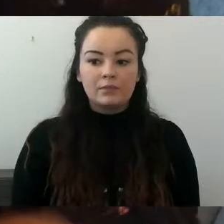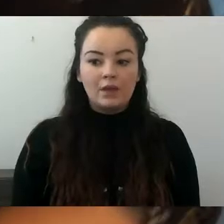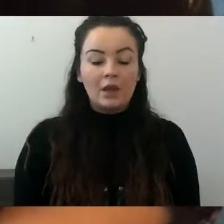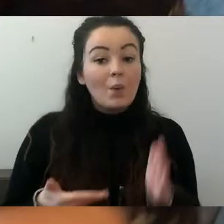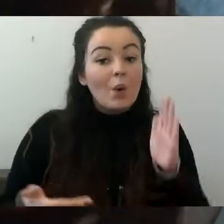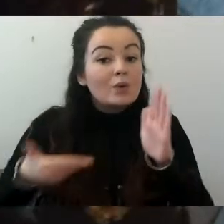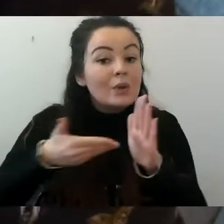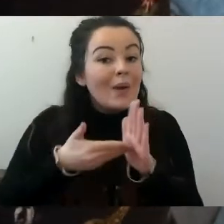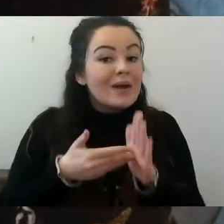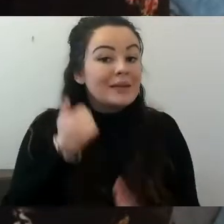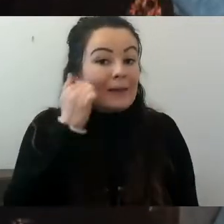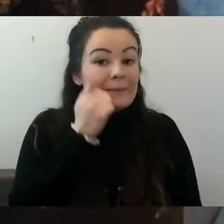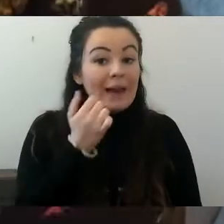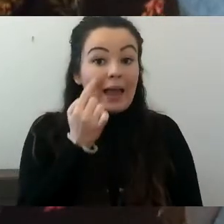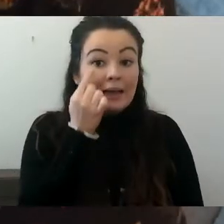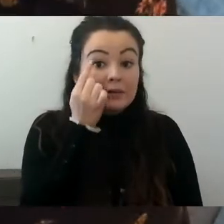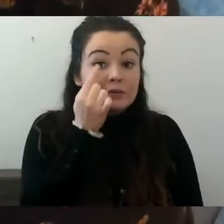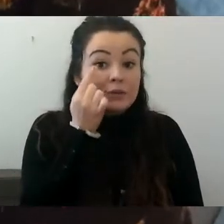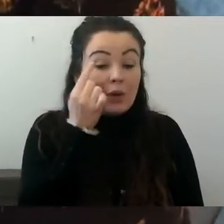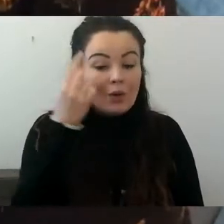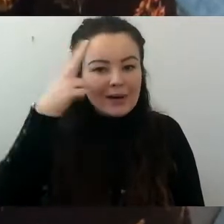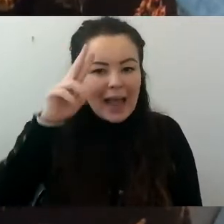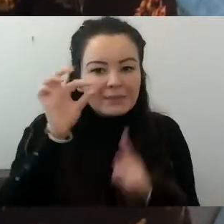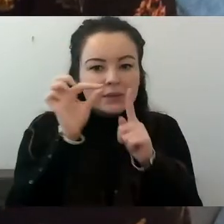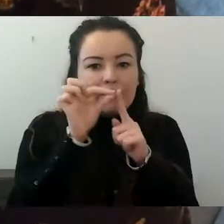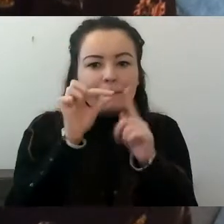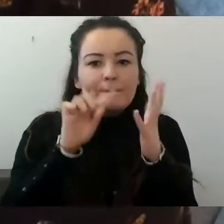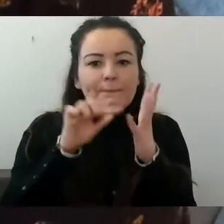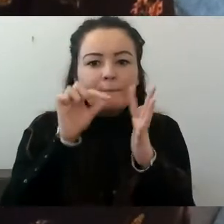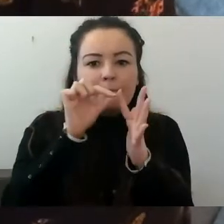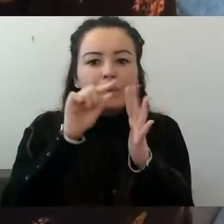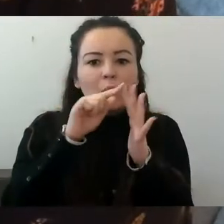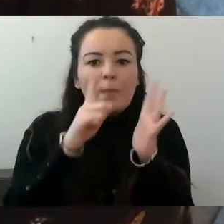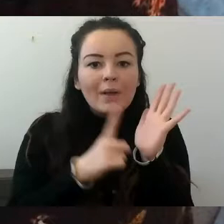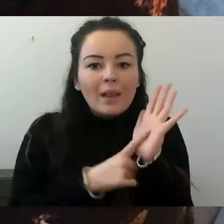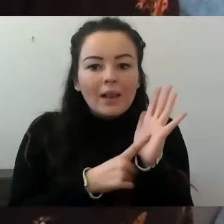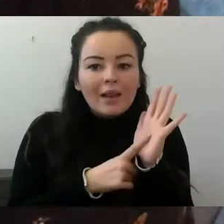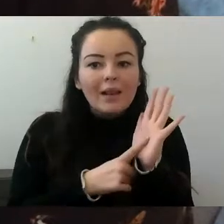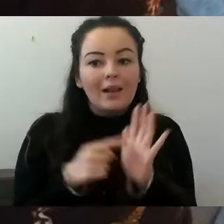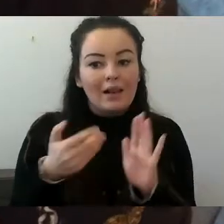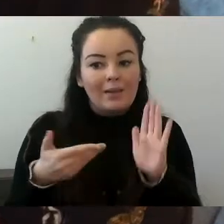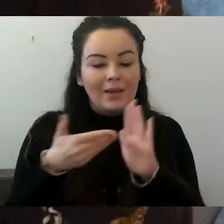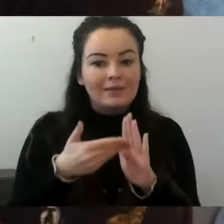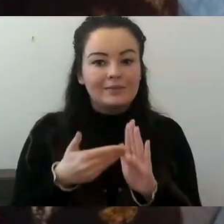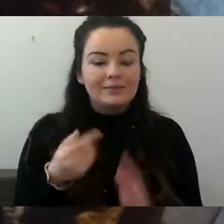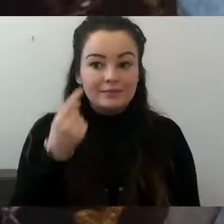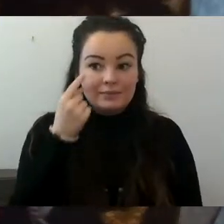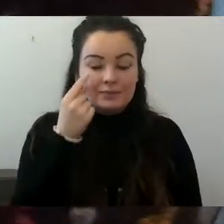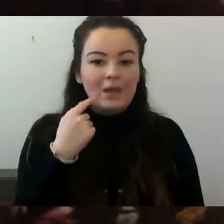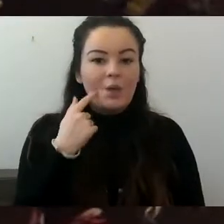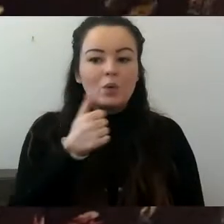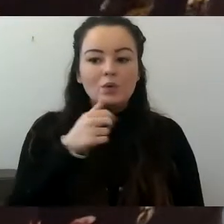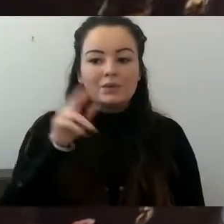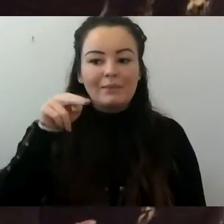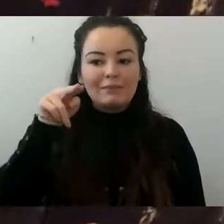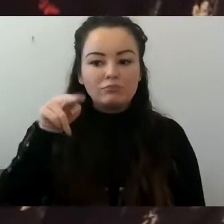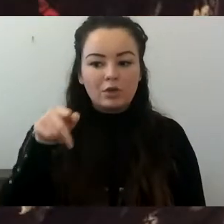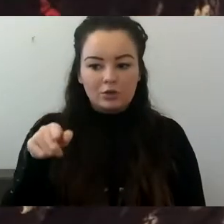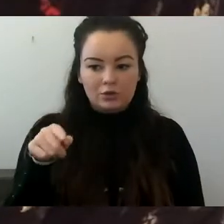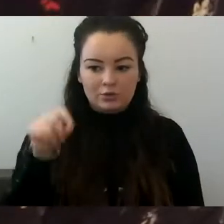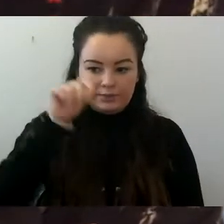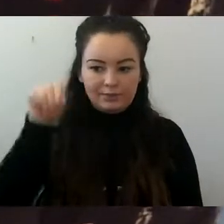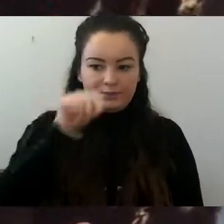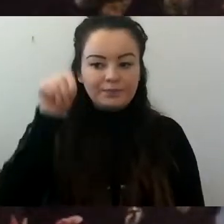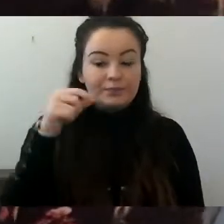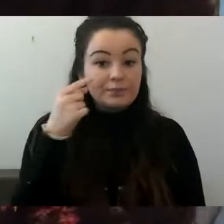And I'm going to do a black circle in my eye, which will be the pupil. So I'm just going to get some black paint. I think I'm going to